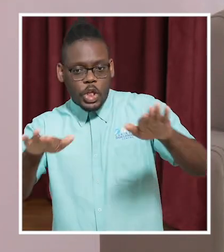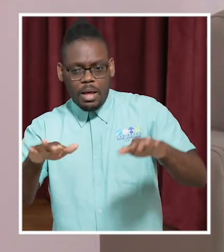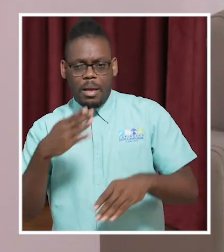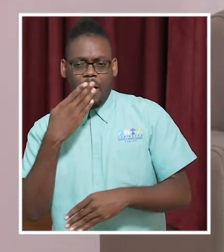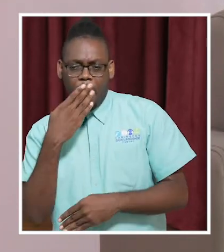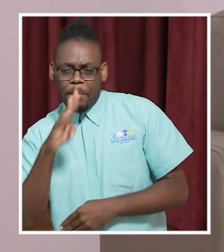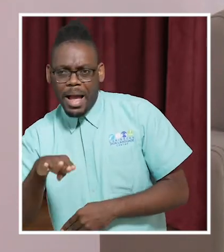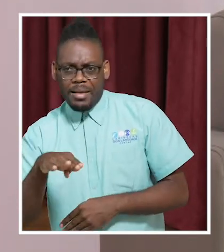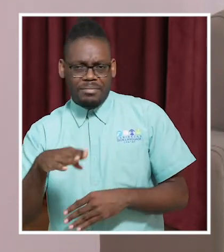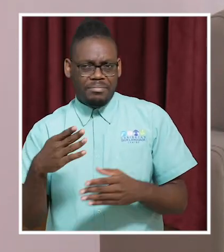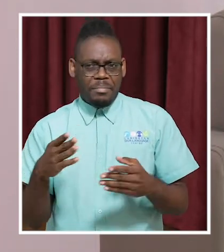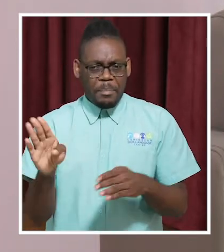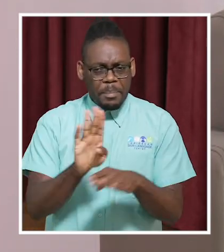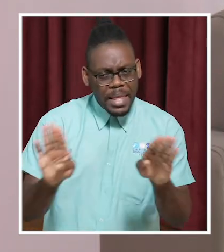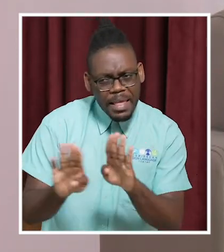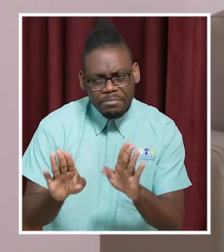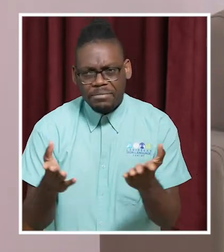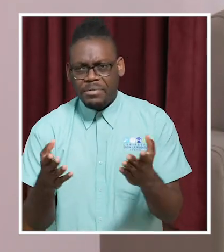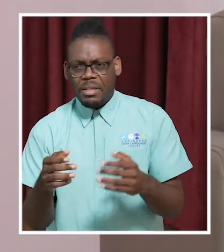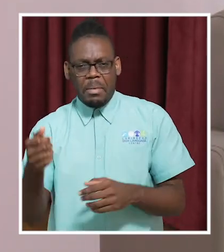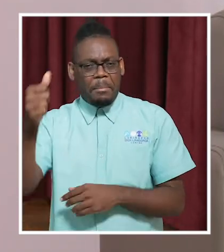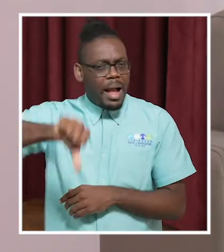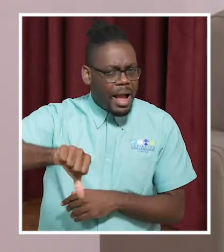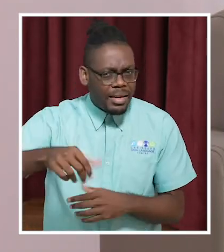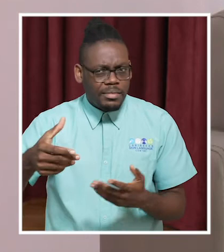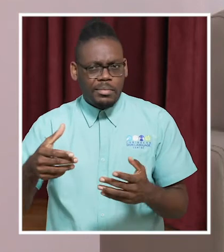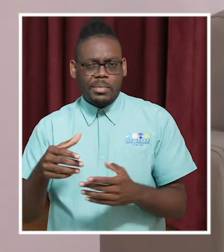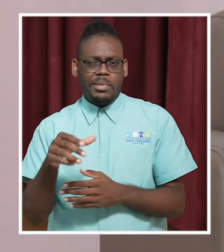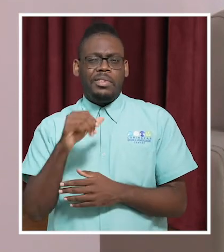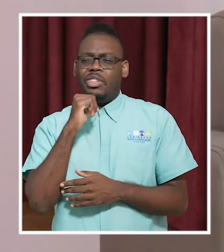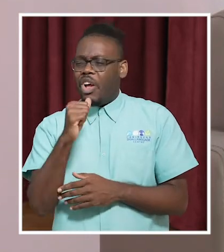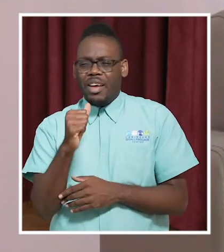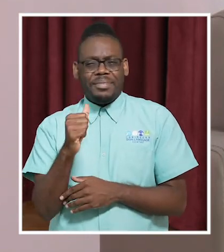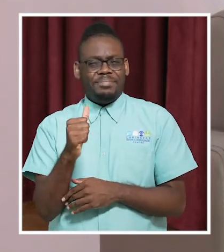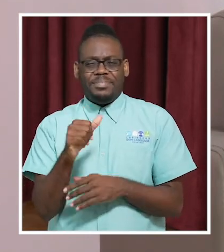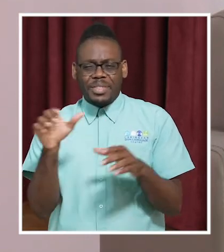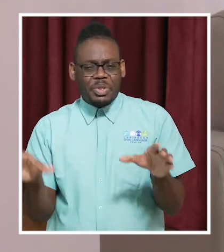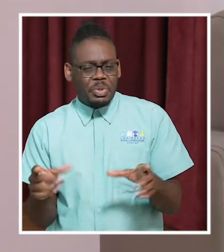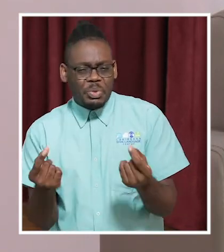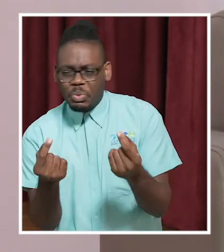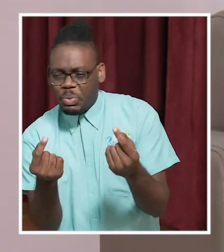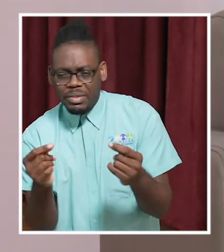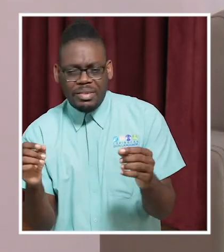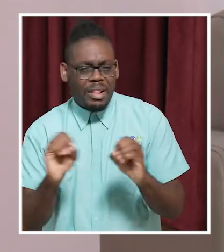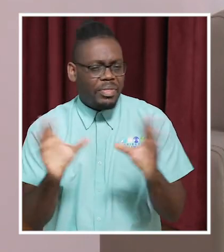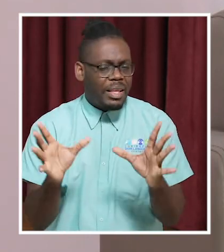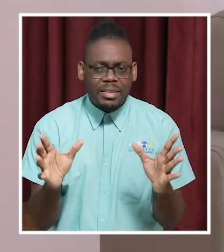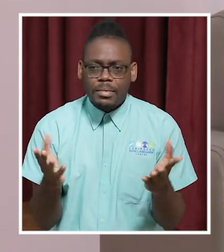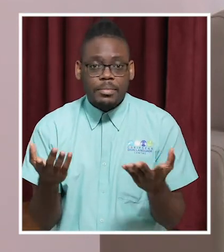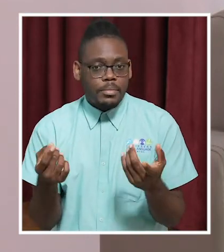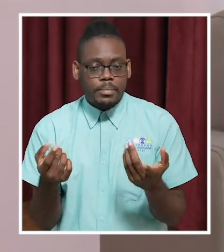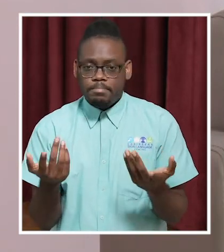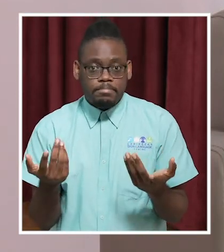not carrying out the responsibilities in the house, etc., etc. That teachers would